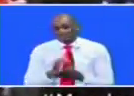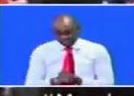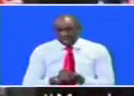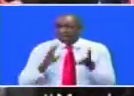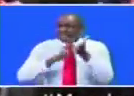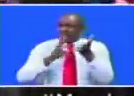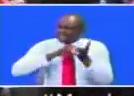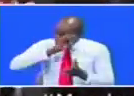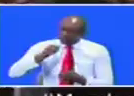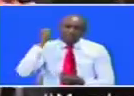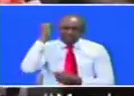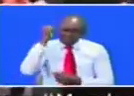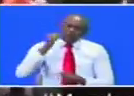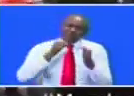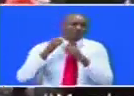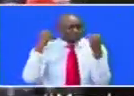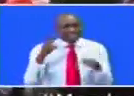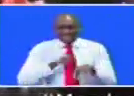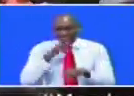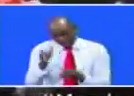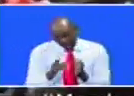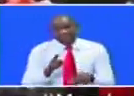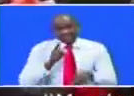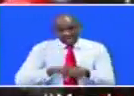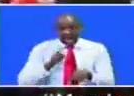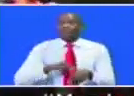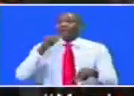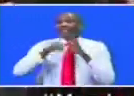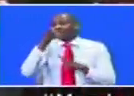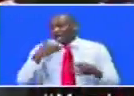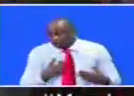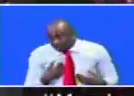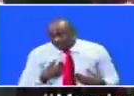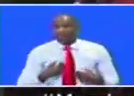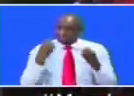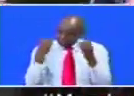for political violence, and with the ODM primaries around the corner, many